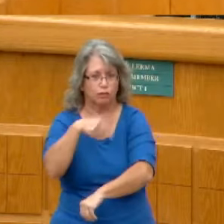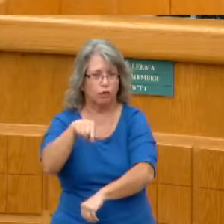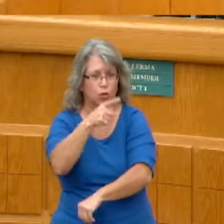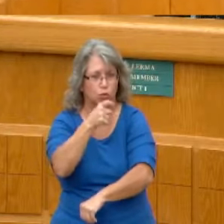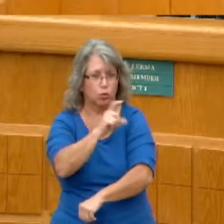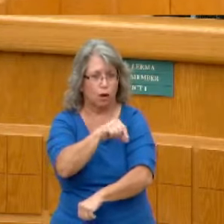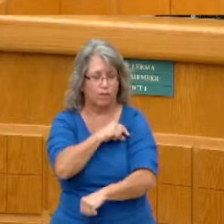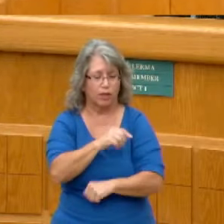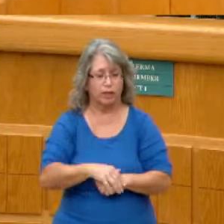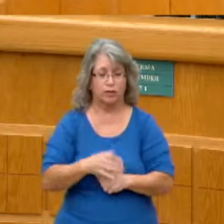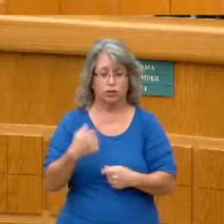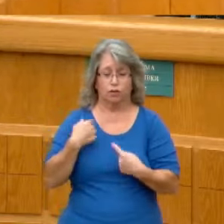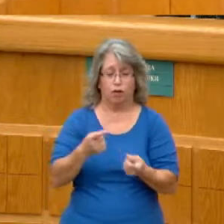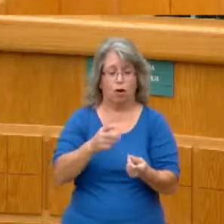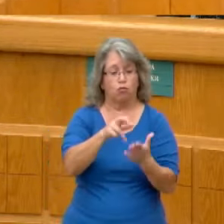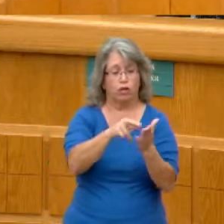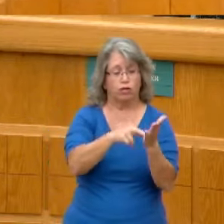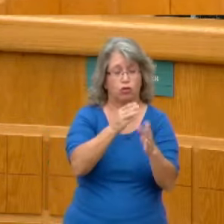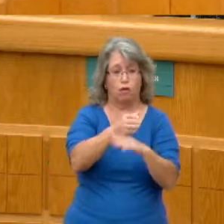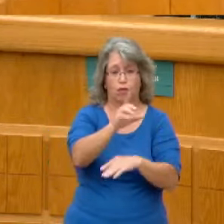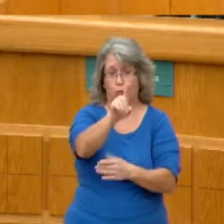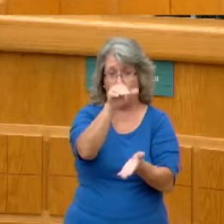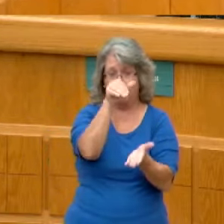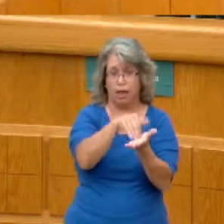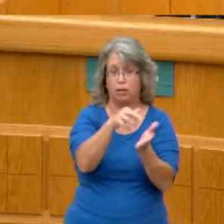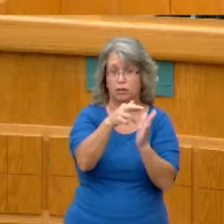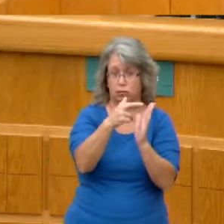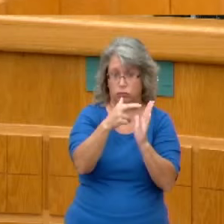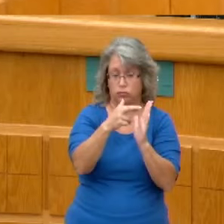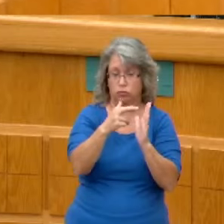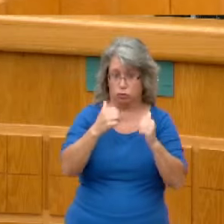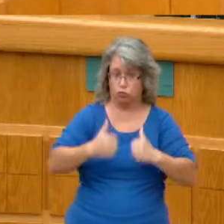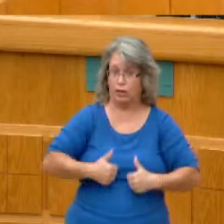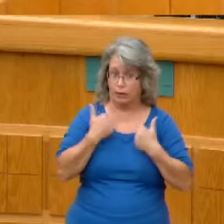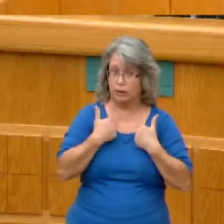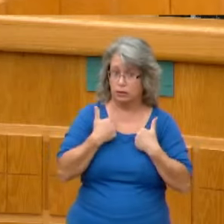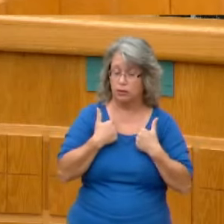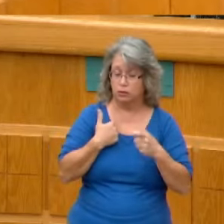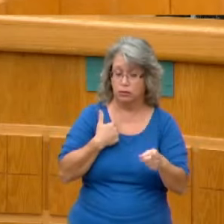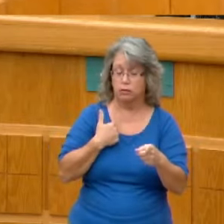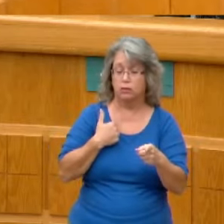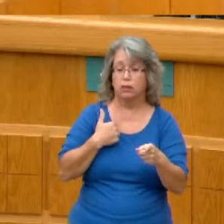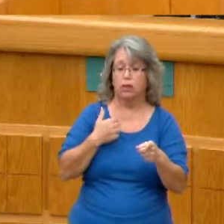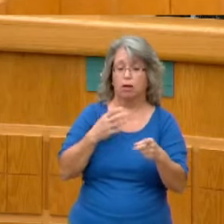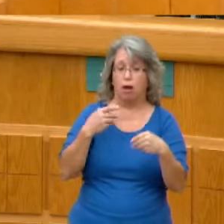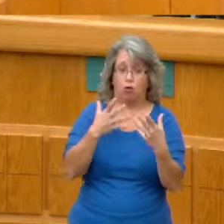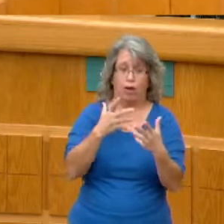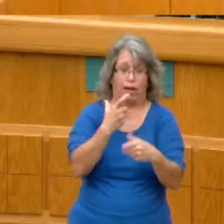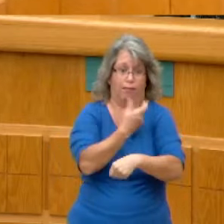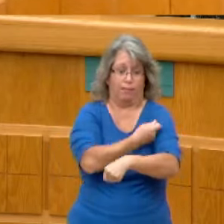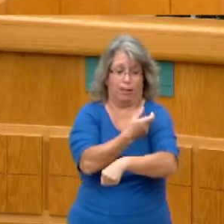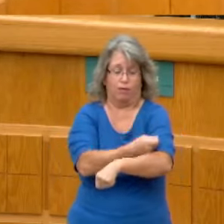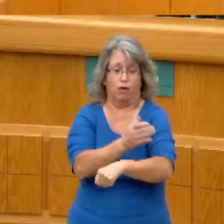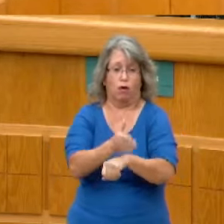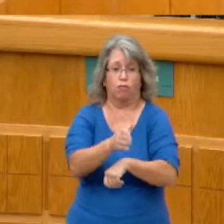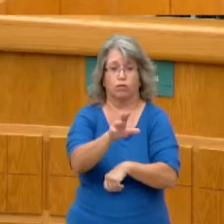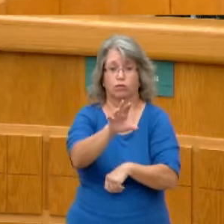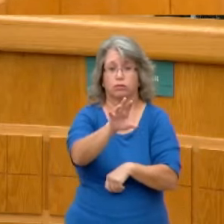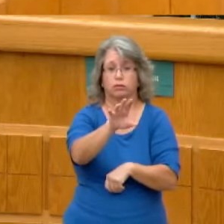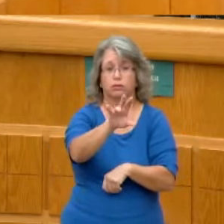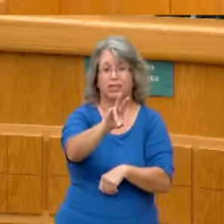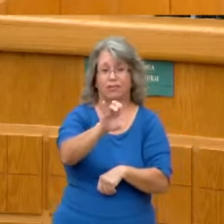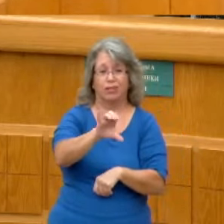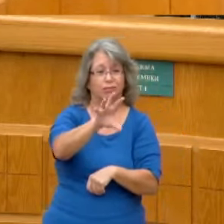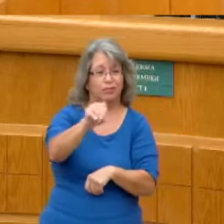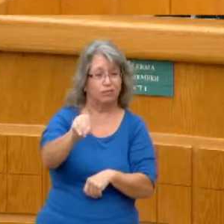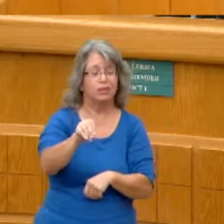over 1,000 residents and have administered over 750 vaccines. So if you would like